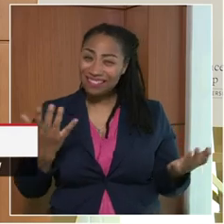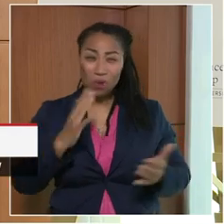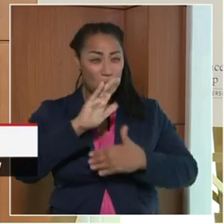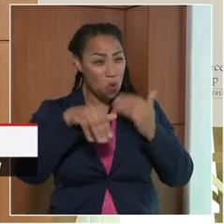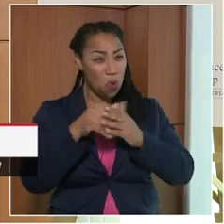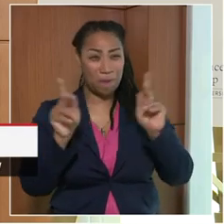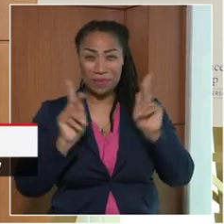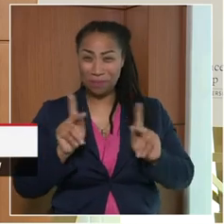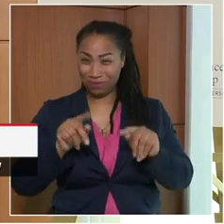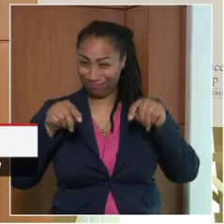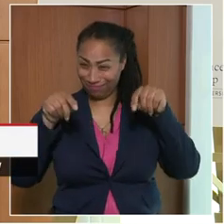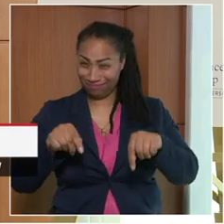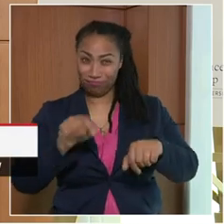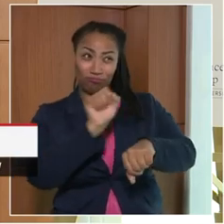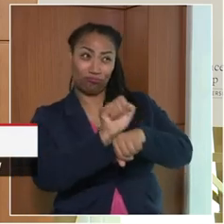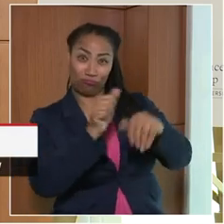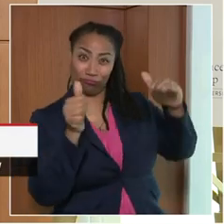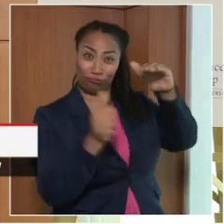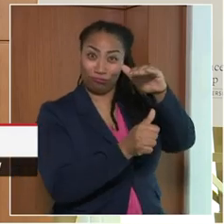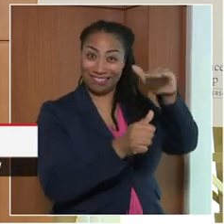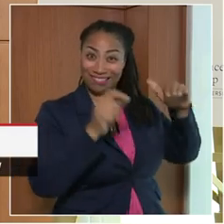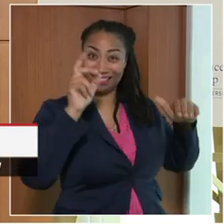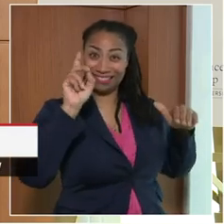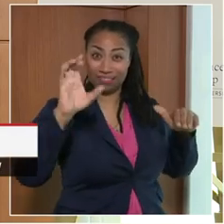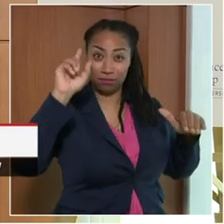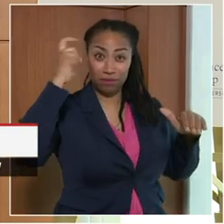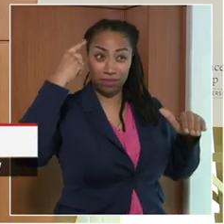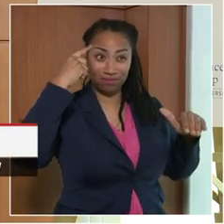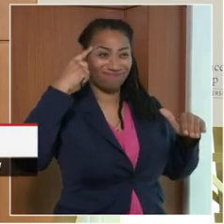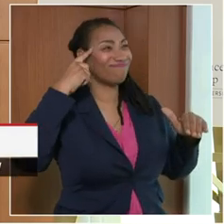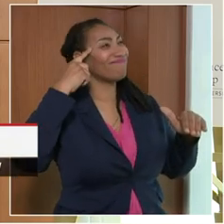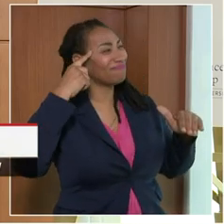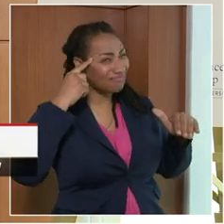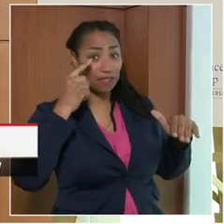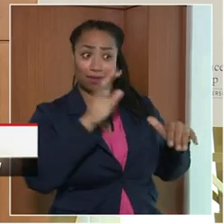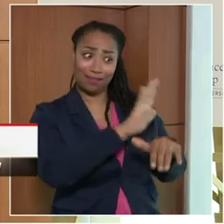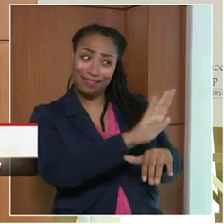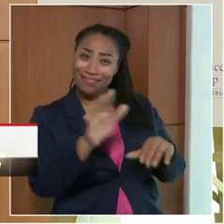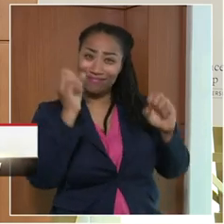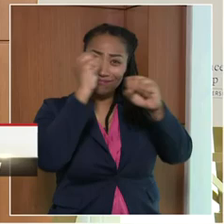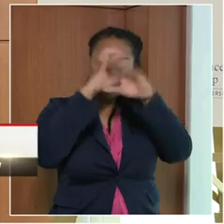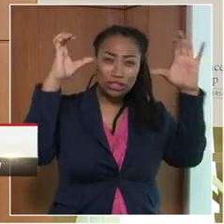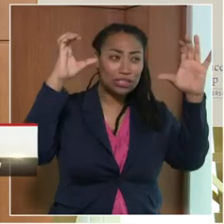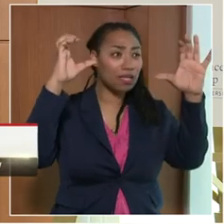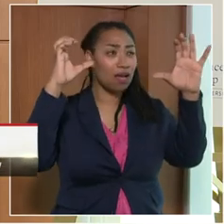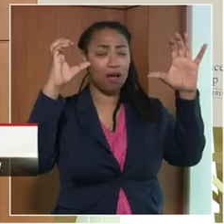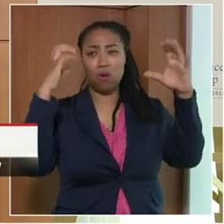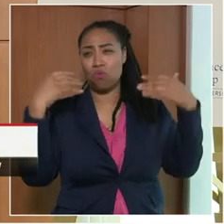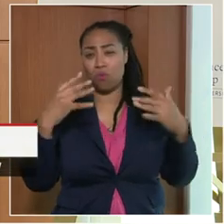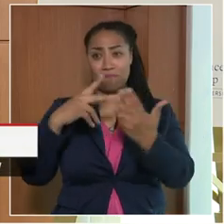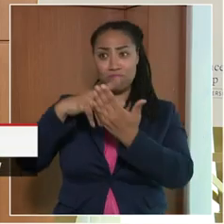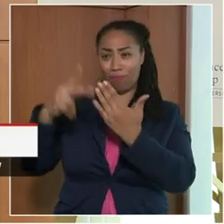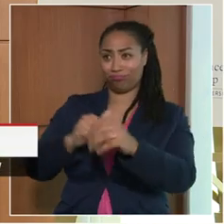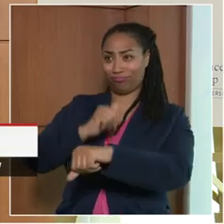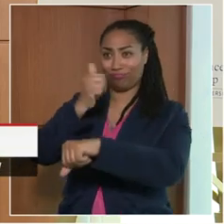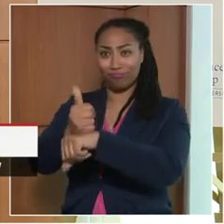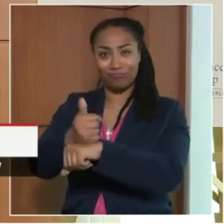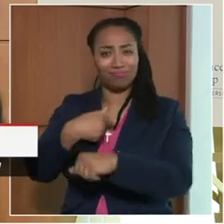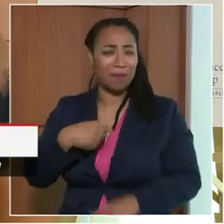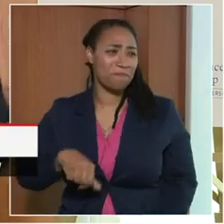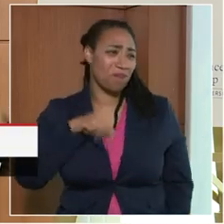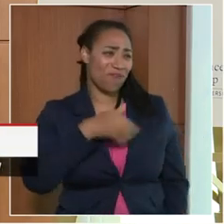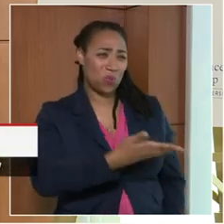of Theeny's vision for this program as well, because many people have